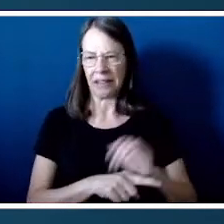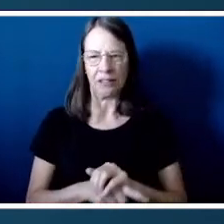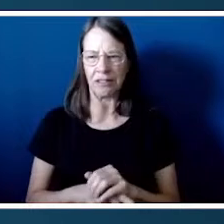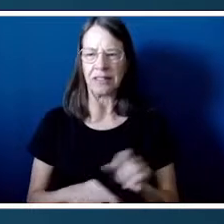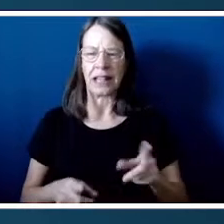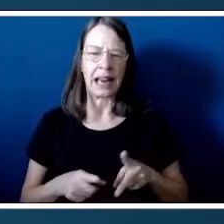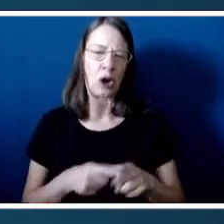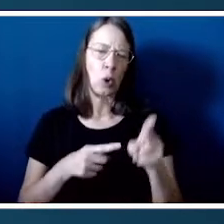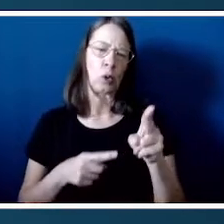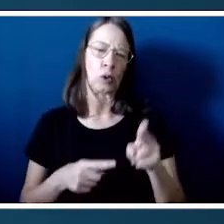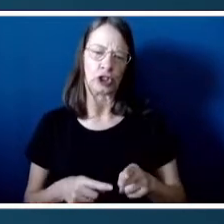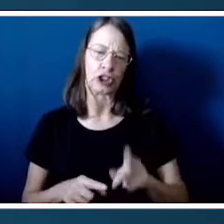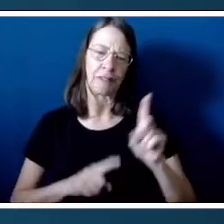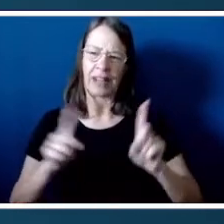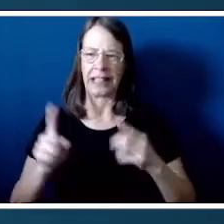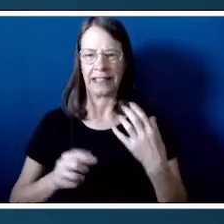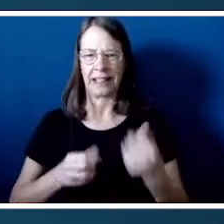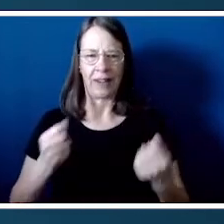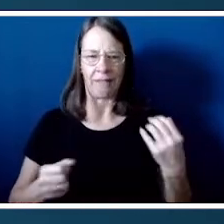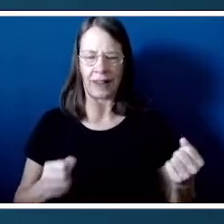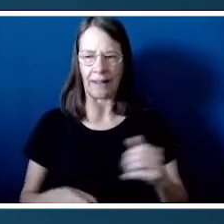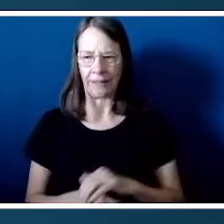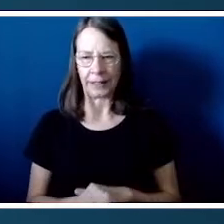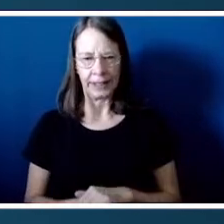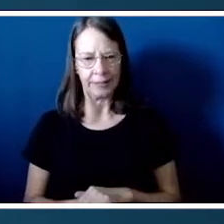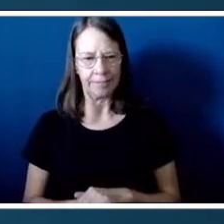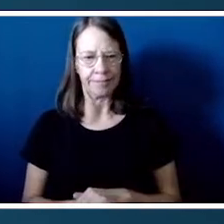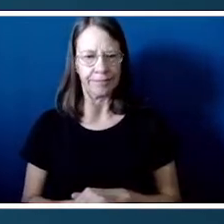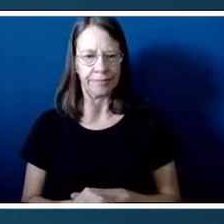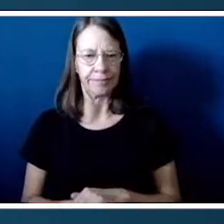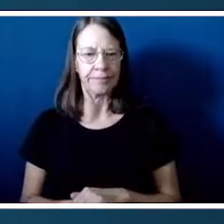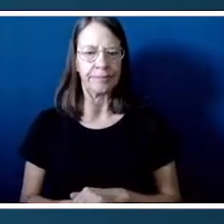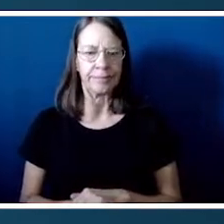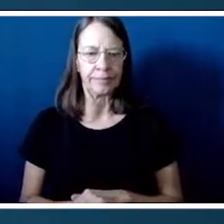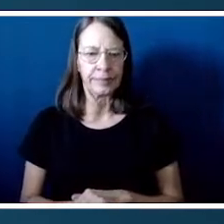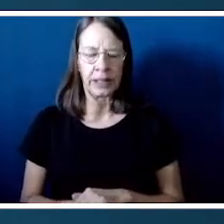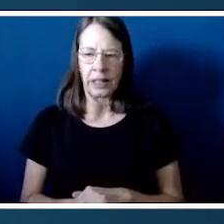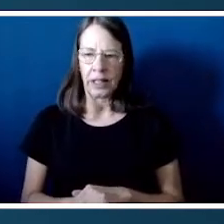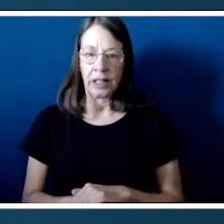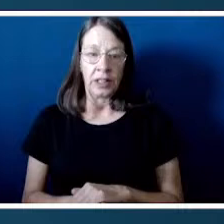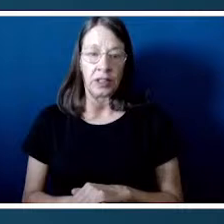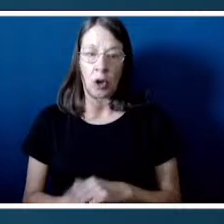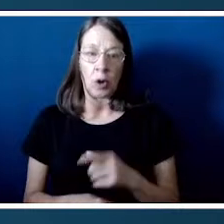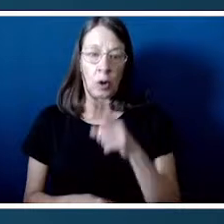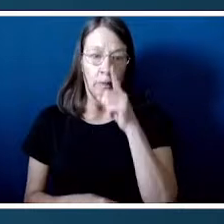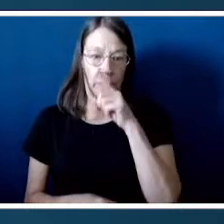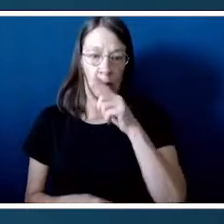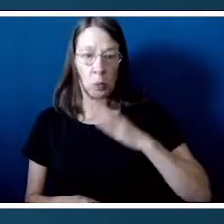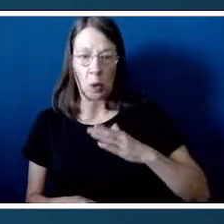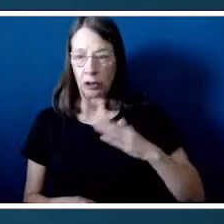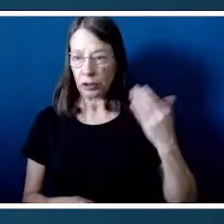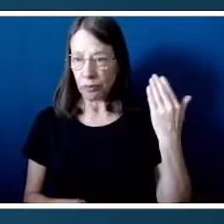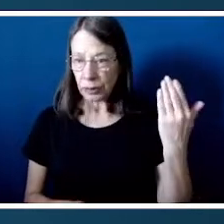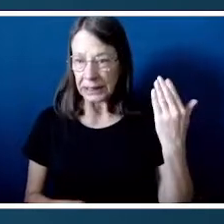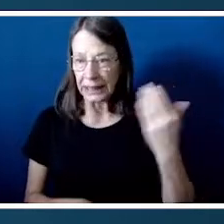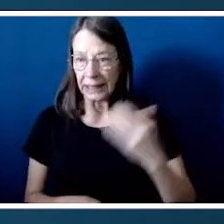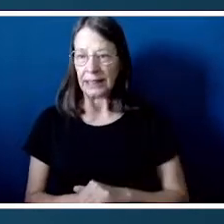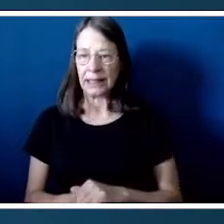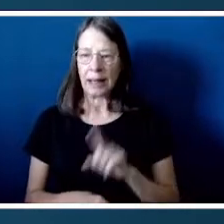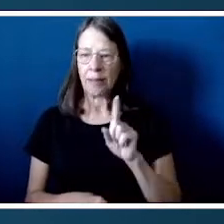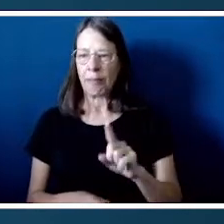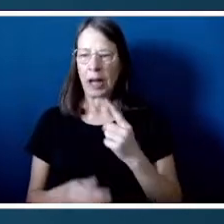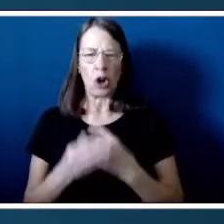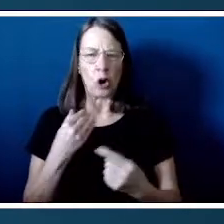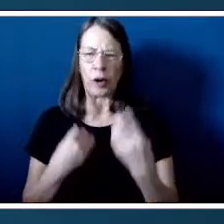days. Demand to present at AAC remains very high. We were only able to accommodate about 40% of the proposals